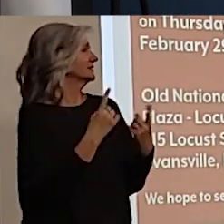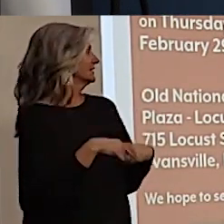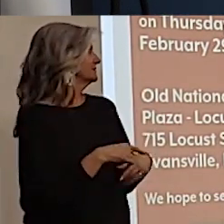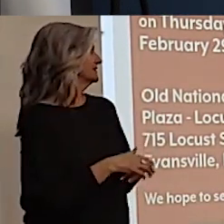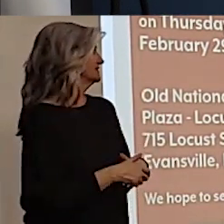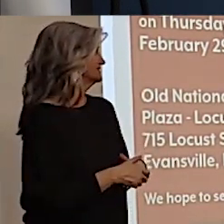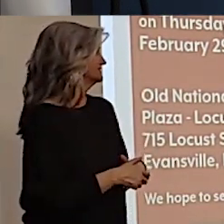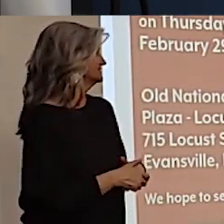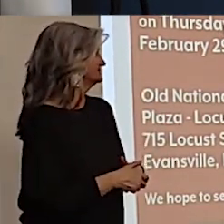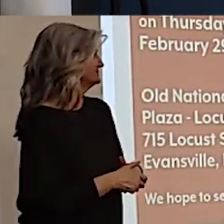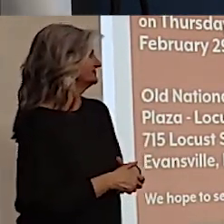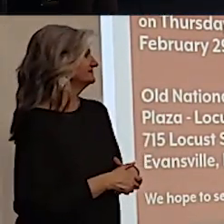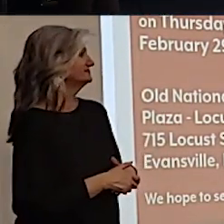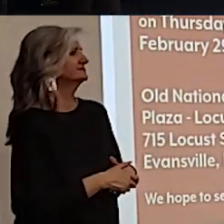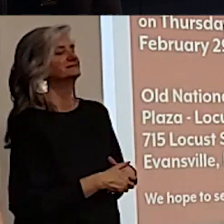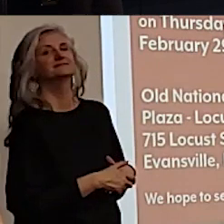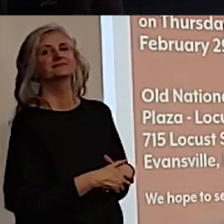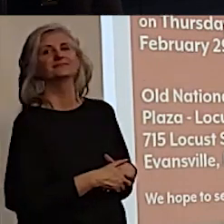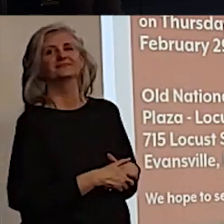it off.